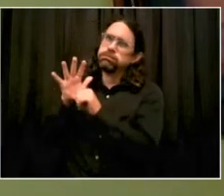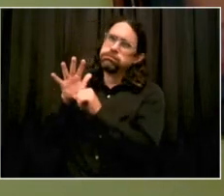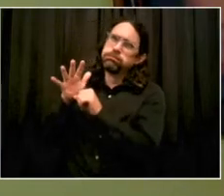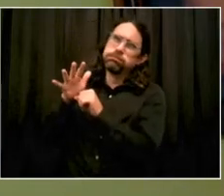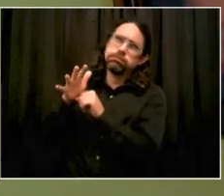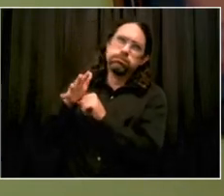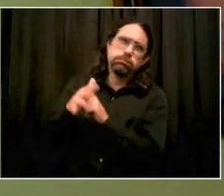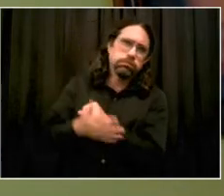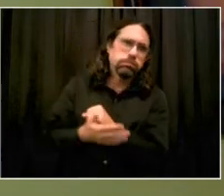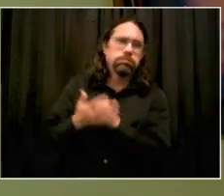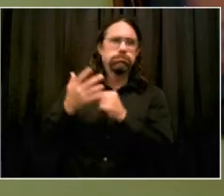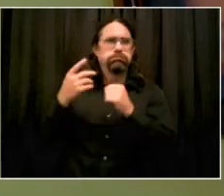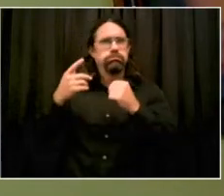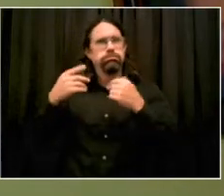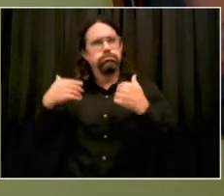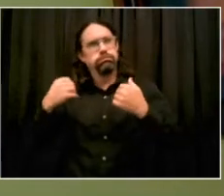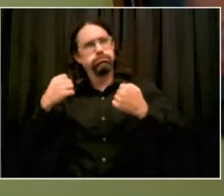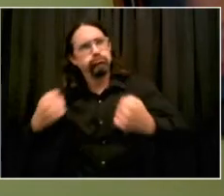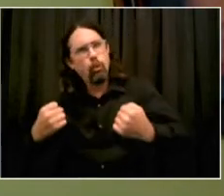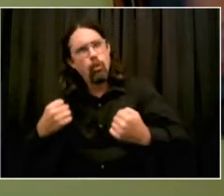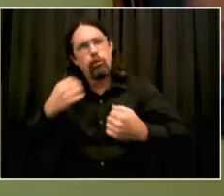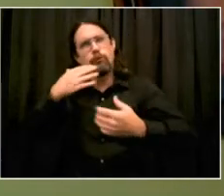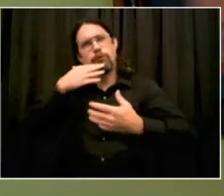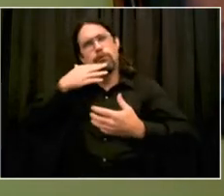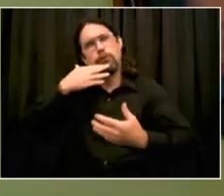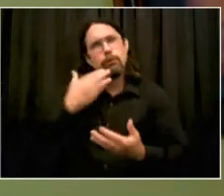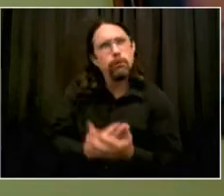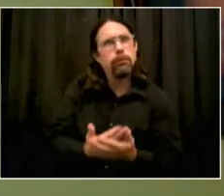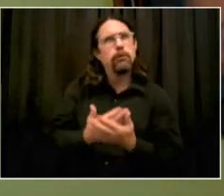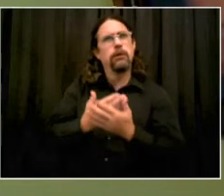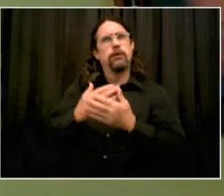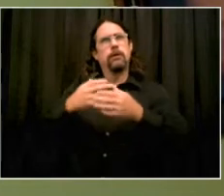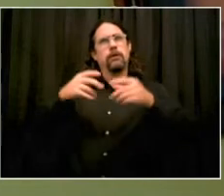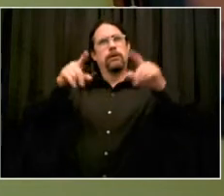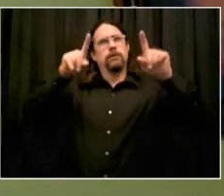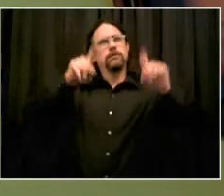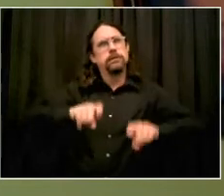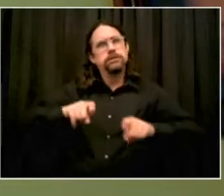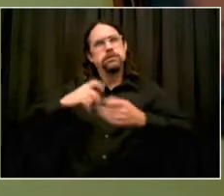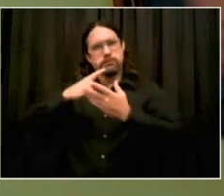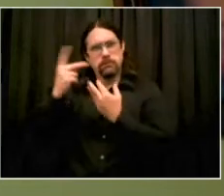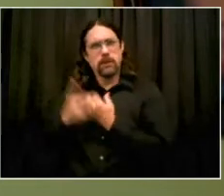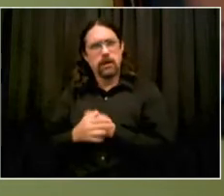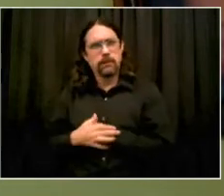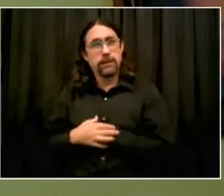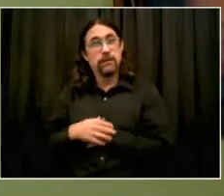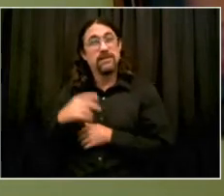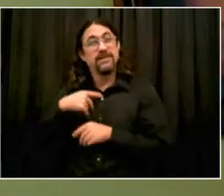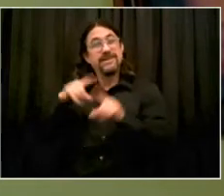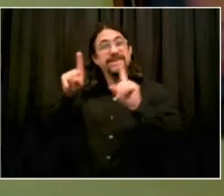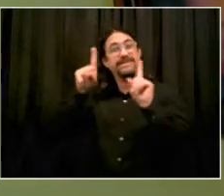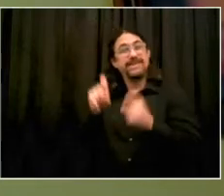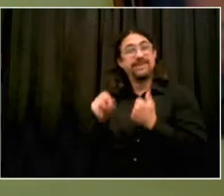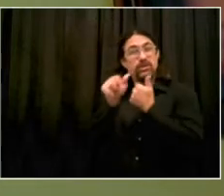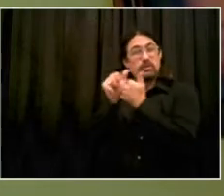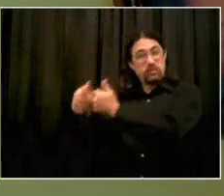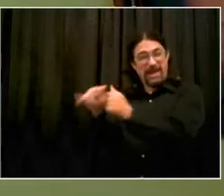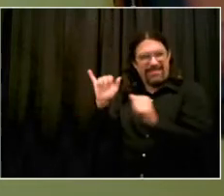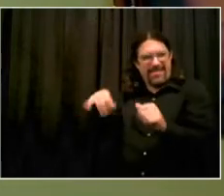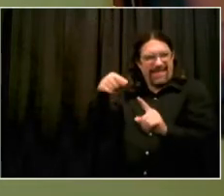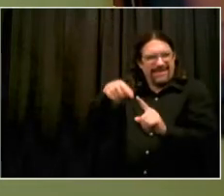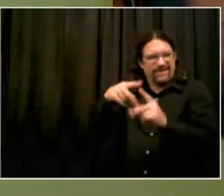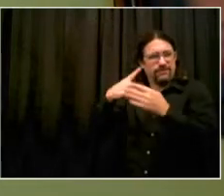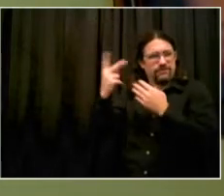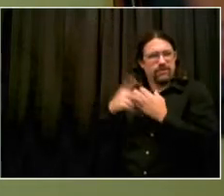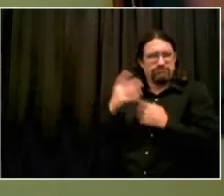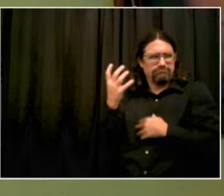day. Most of them are adults, but some of them, in fact, are children as well. So we really do have a robust way for